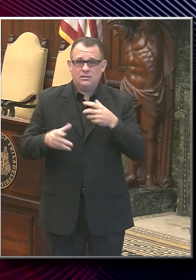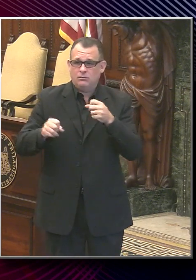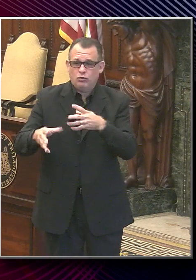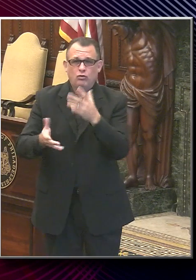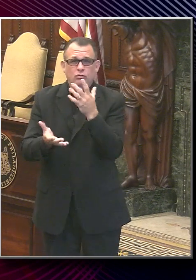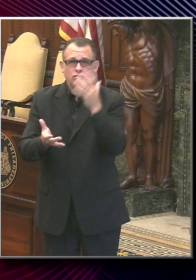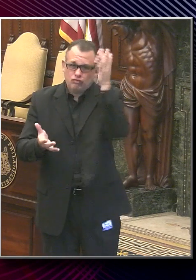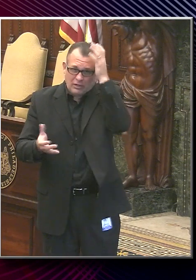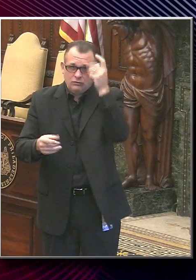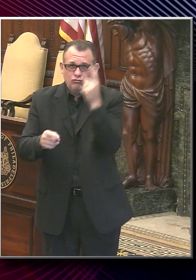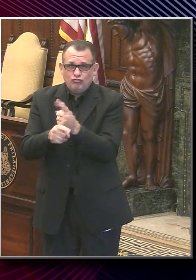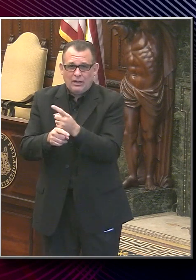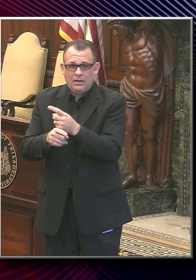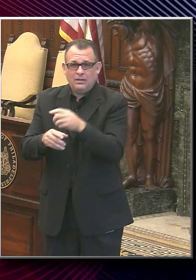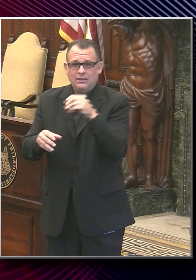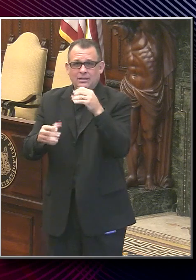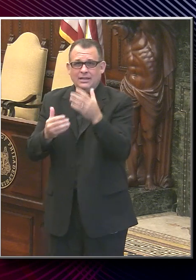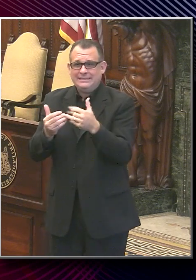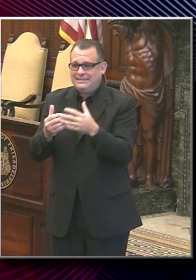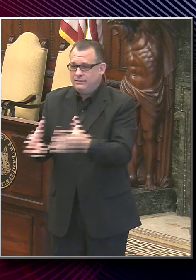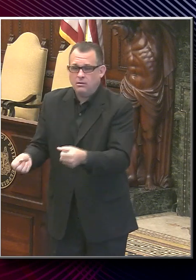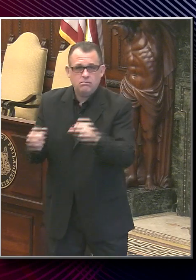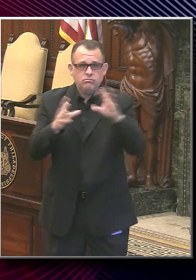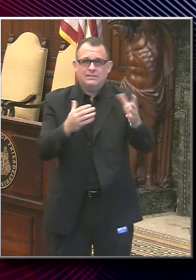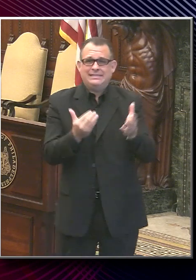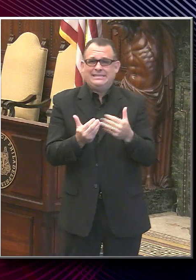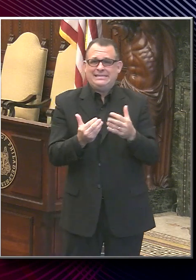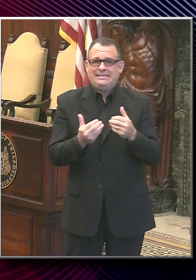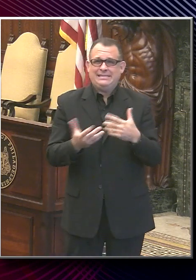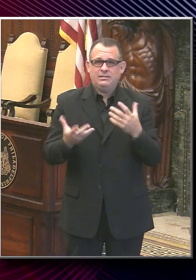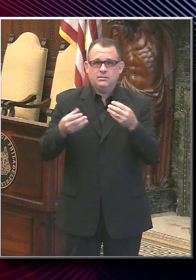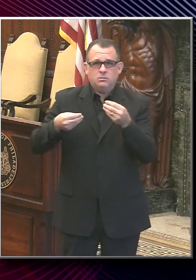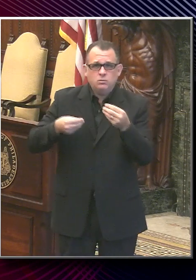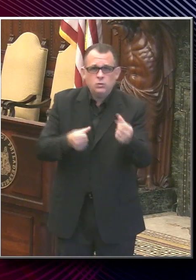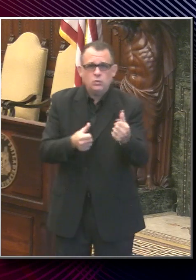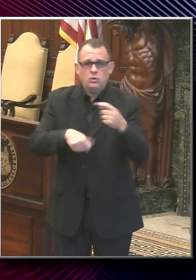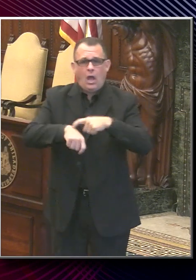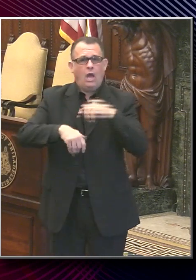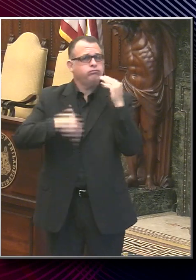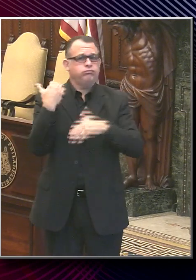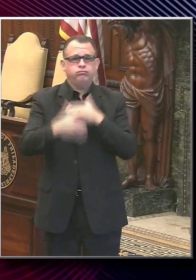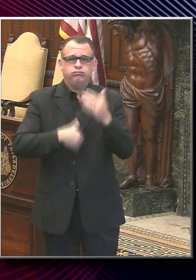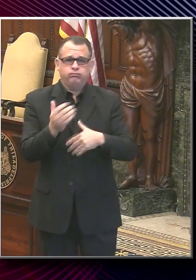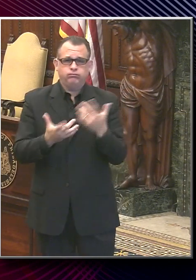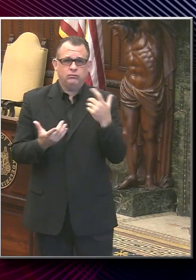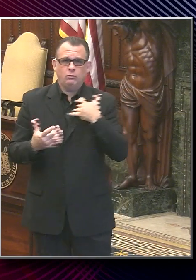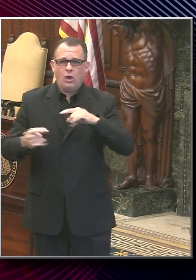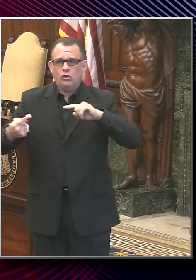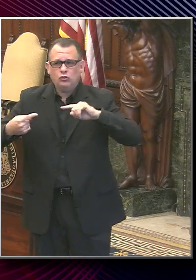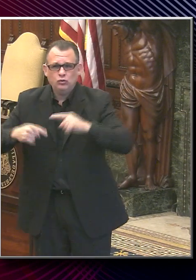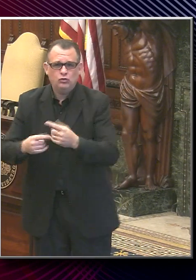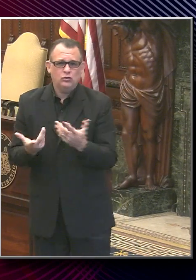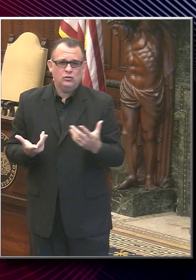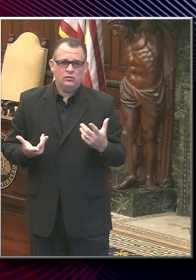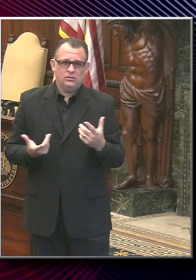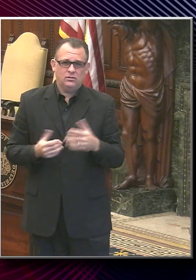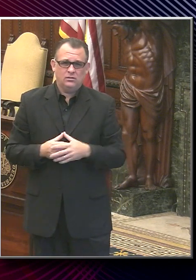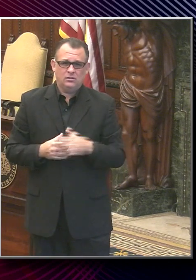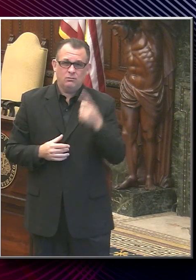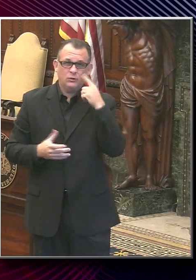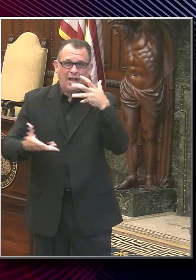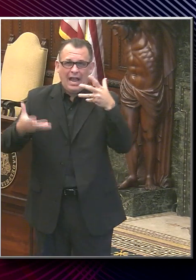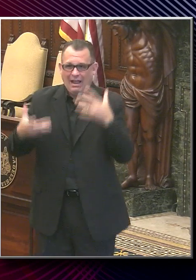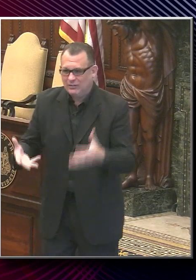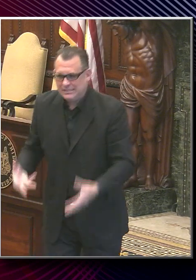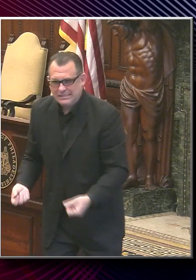workers to pick it up effectively, and not get hurt because of the heavy weight that they're having to